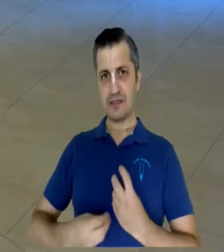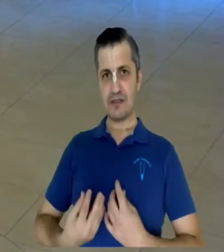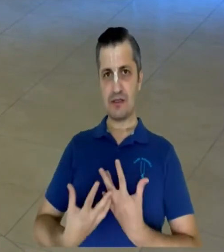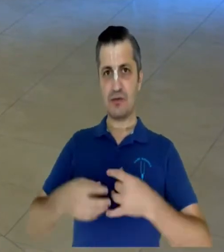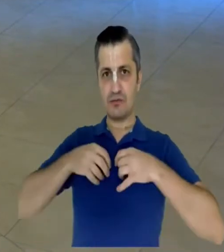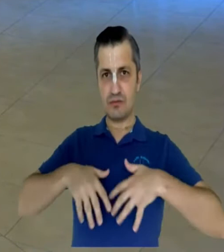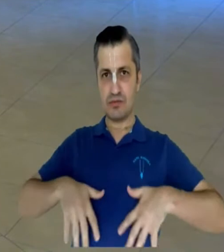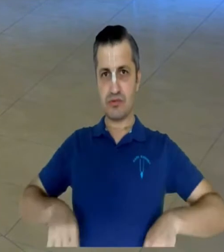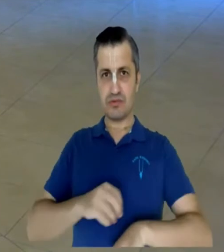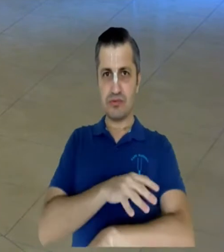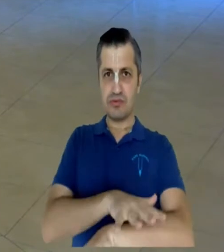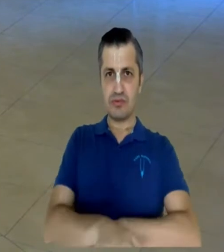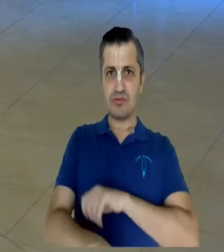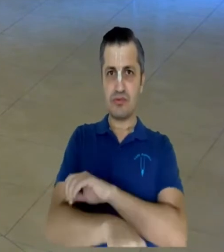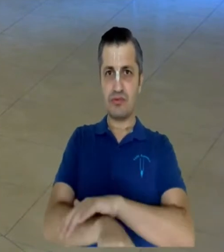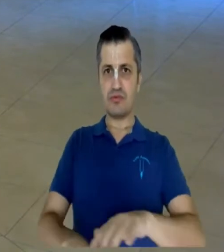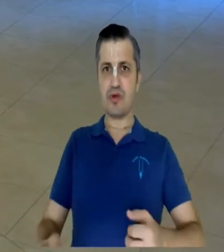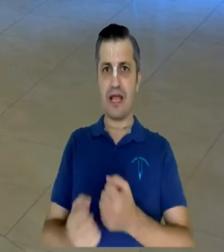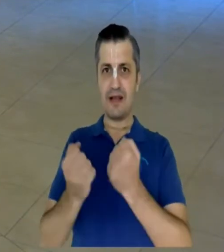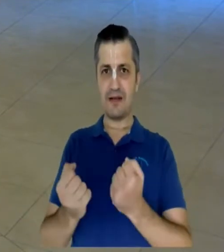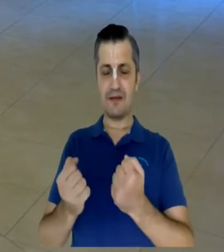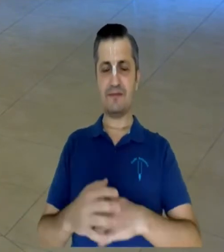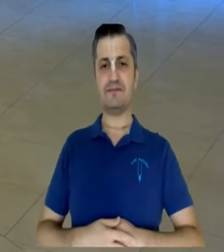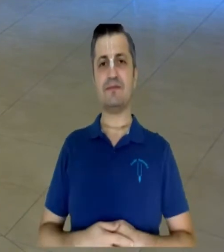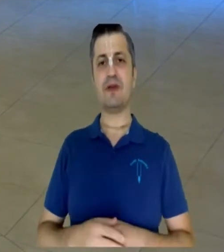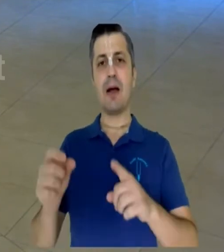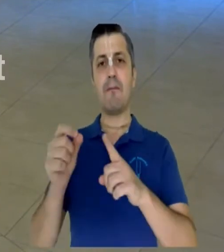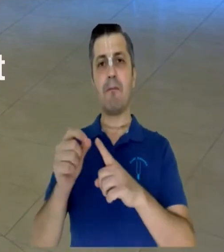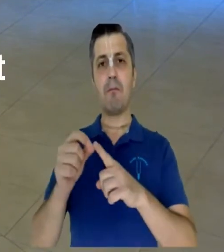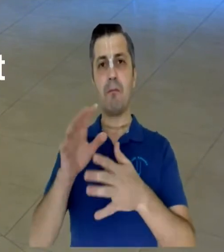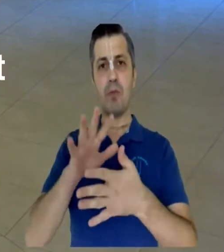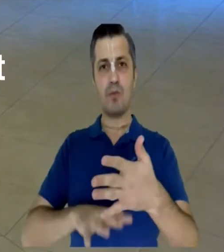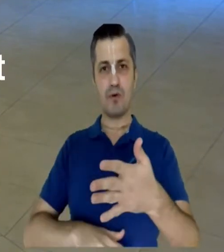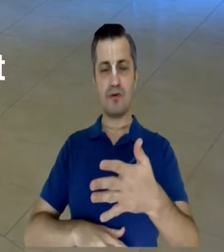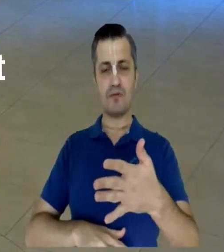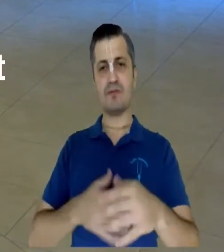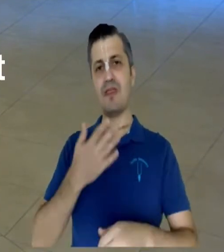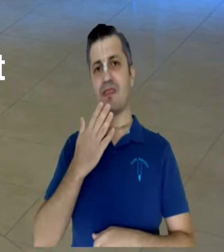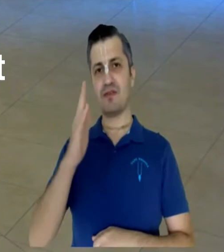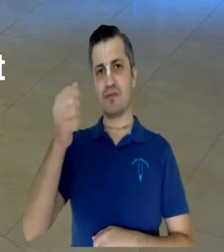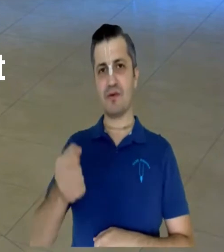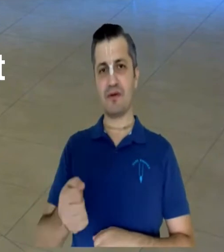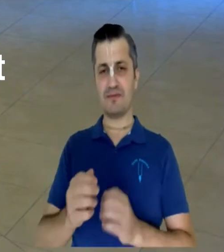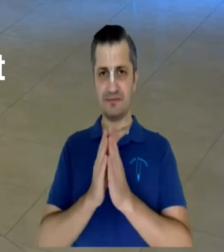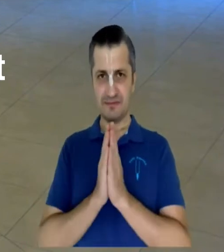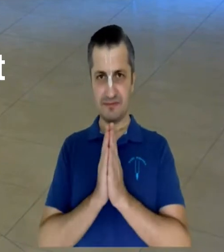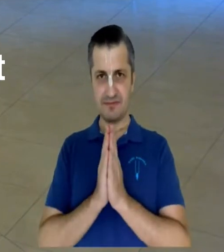purport. So by His divine grace, A.C. Bhaktivedanta Swami Srila Prabhupada Ki Jai.